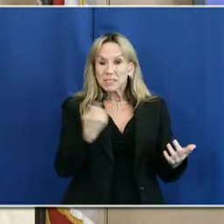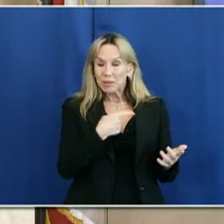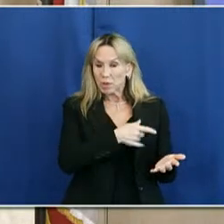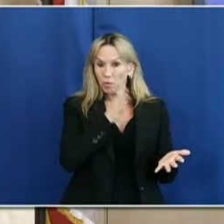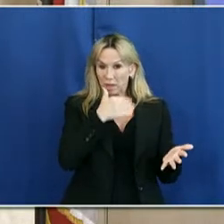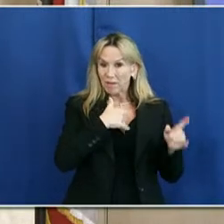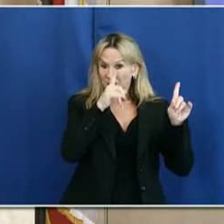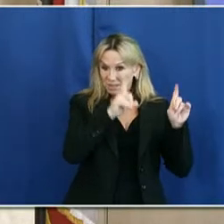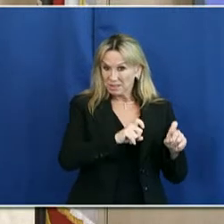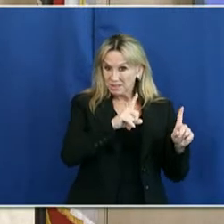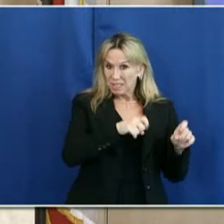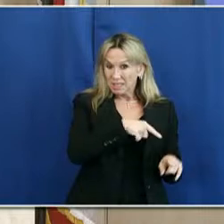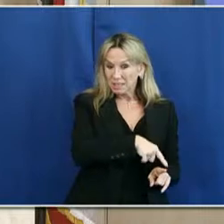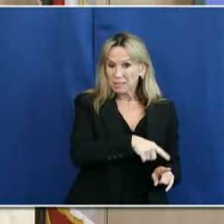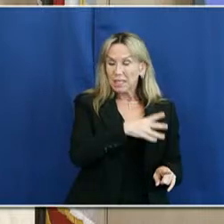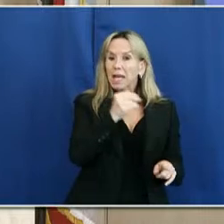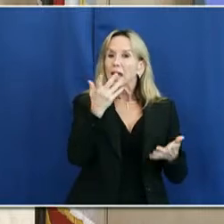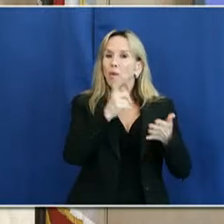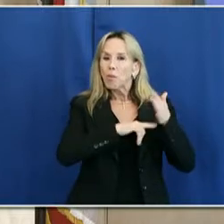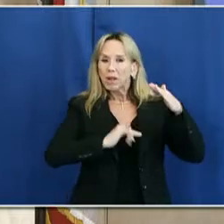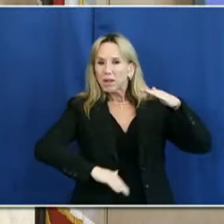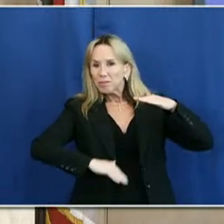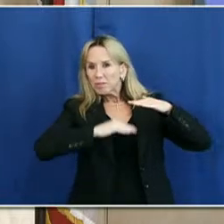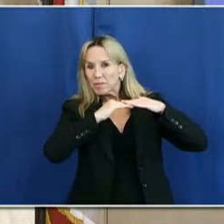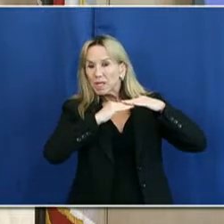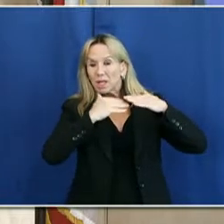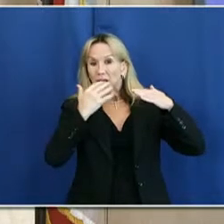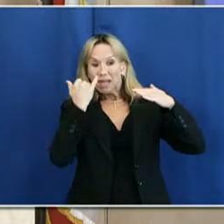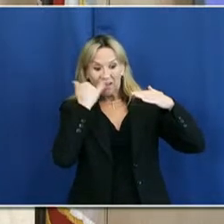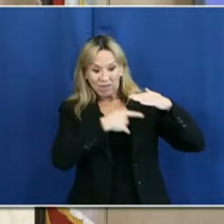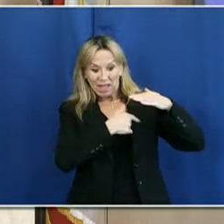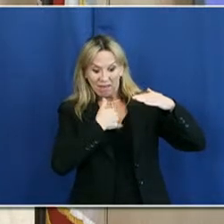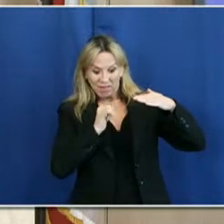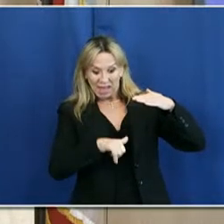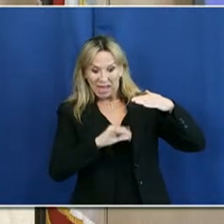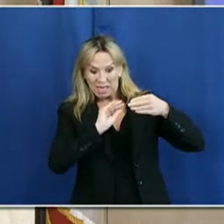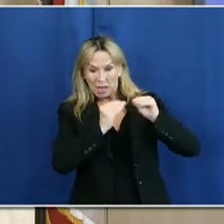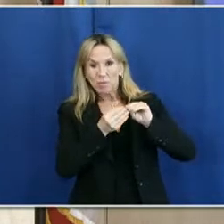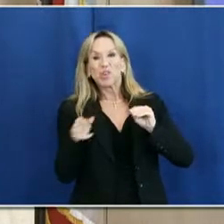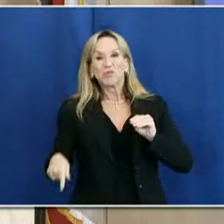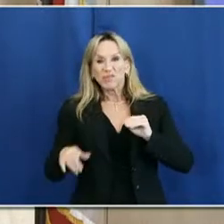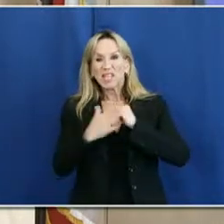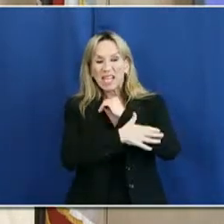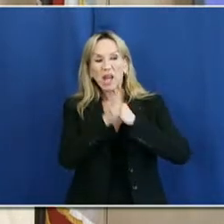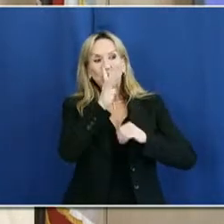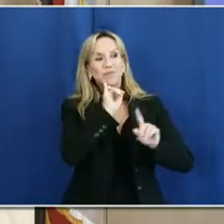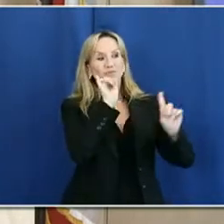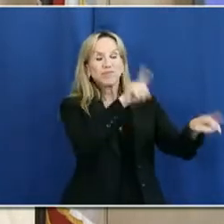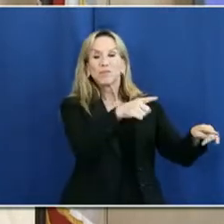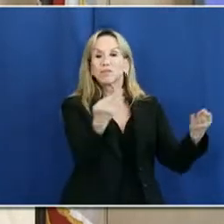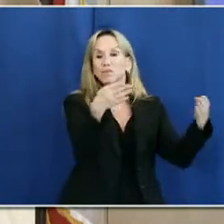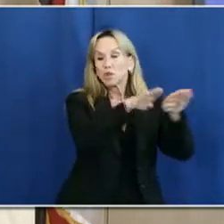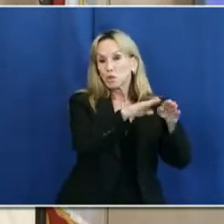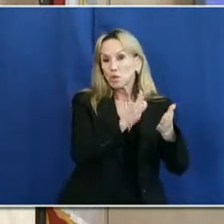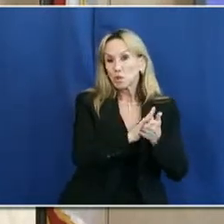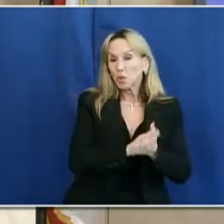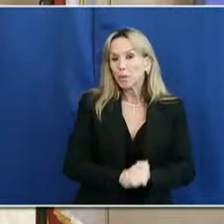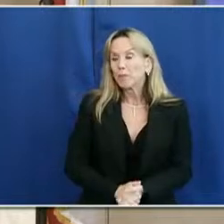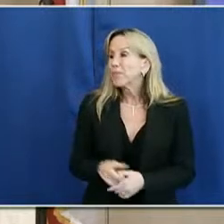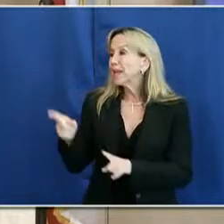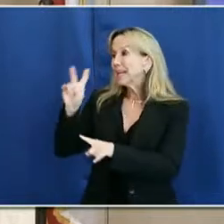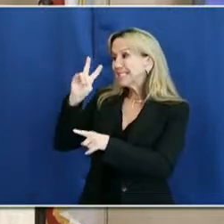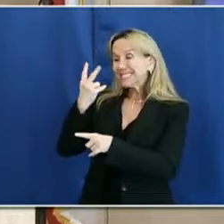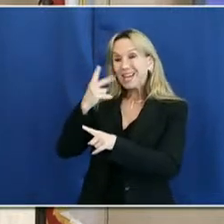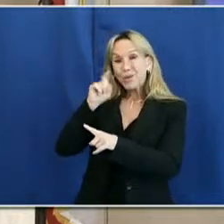to test? And what is the threshold in which this county would look to shut down schools once again? Thank you, Jeff, for the question. Your second part of the question was